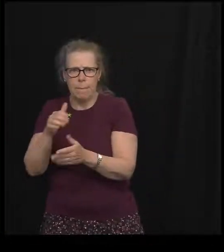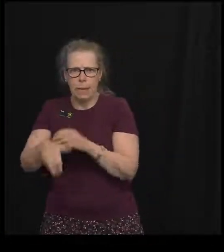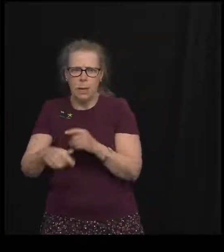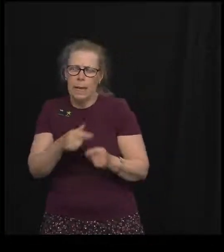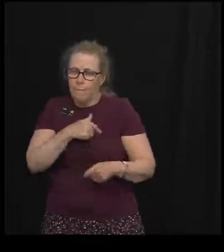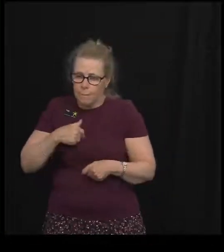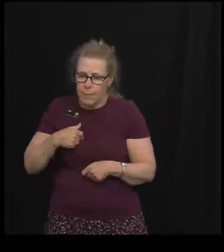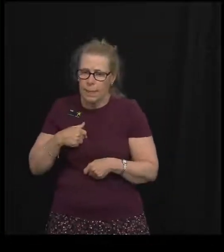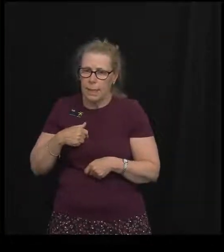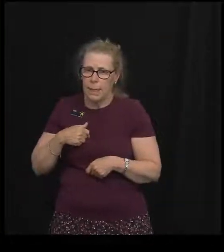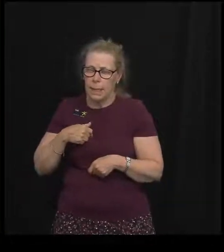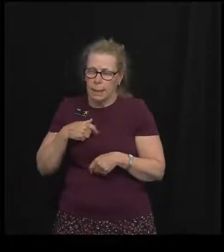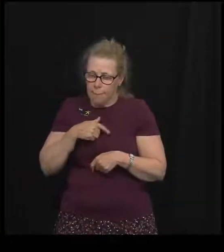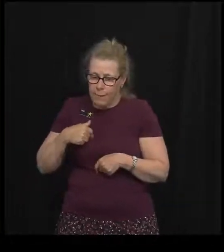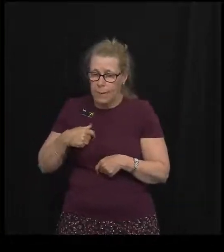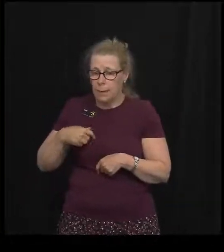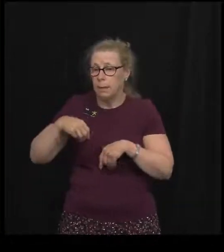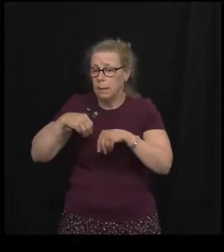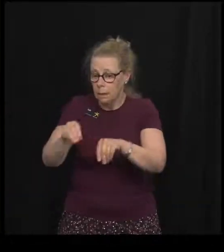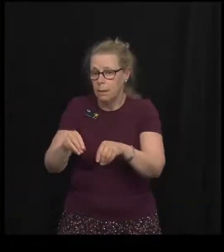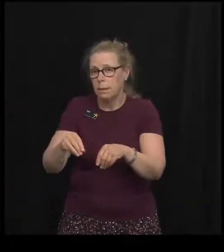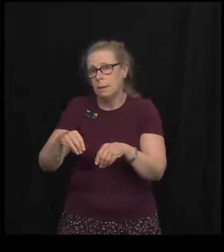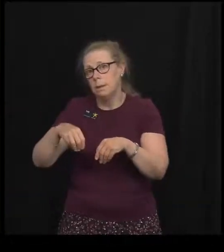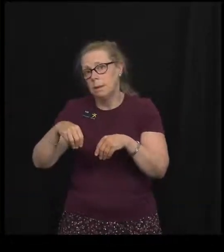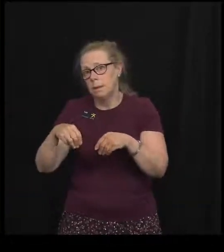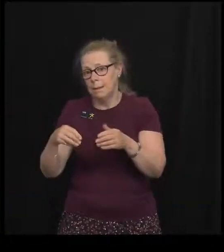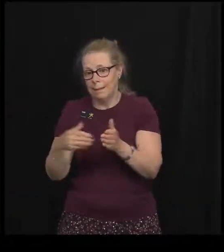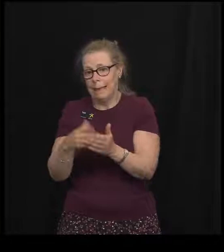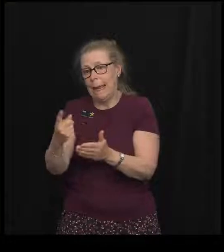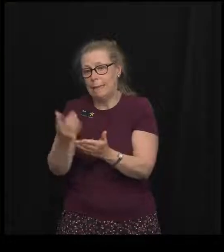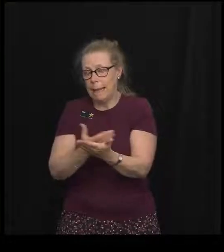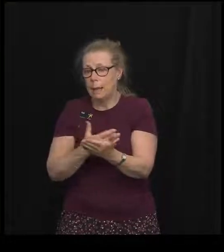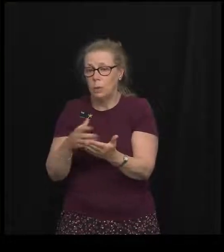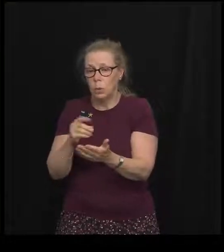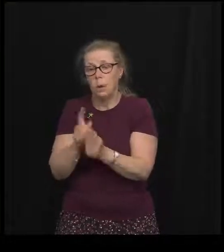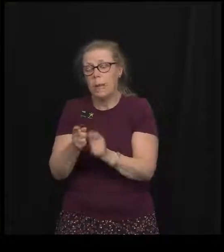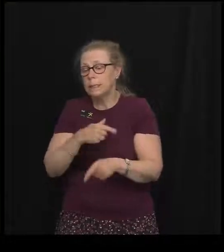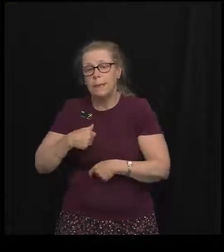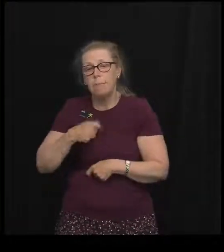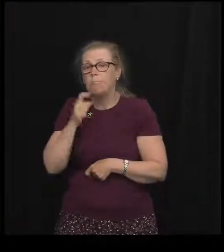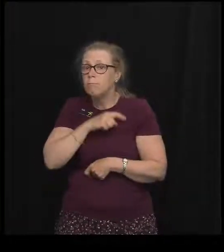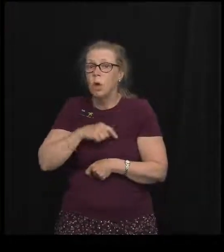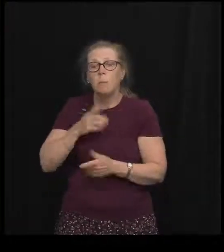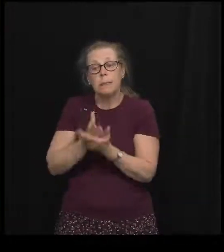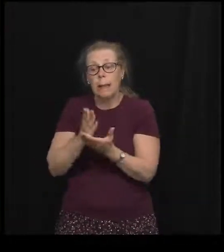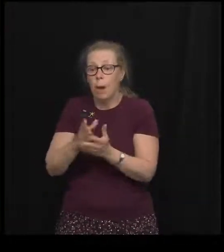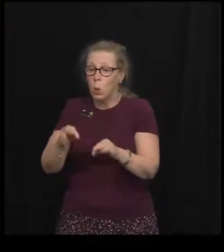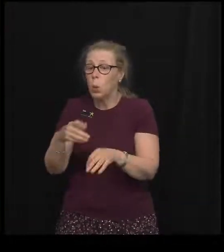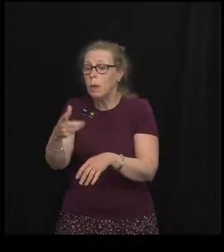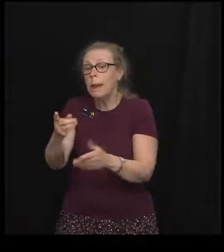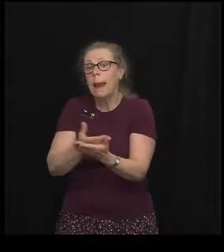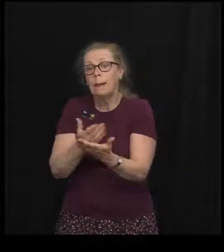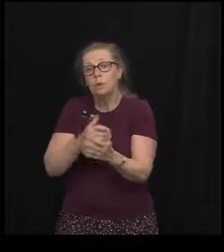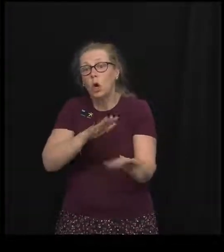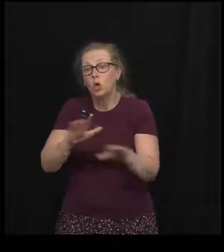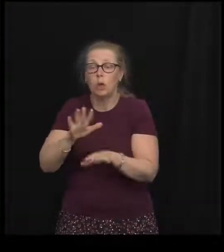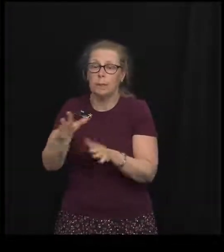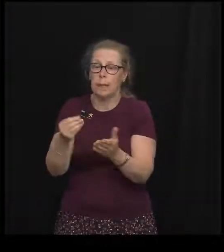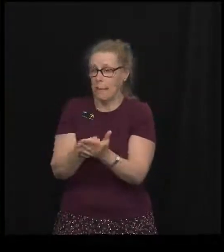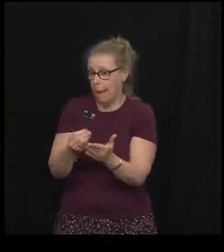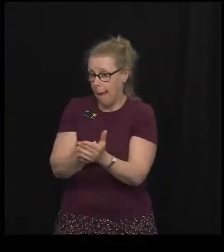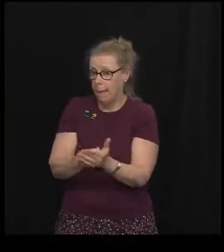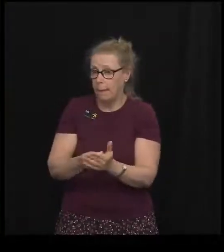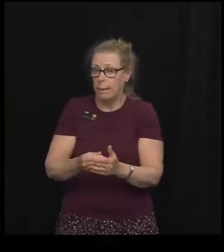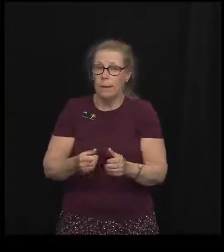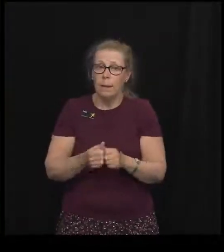that you make the decisions on how it's run. And then finally, I think it's really important that we also leverage the existing institutions and also the